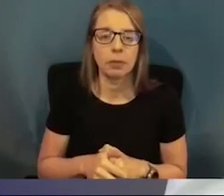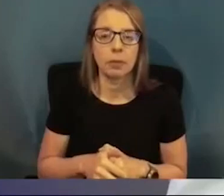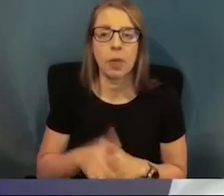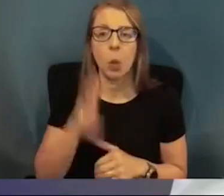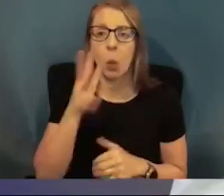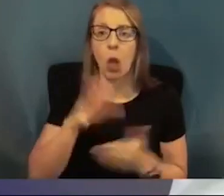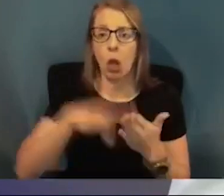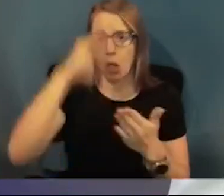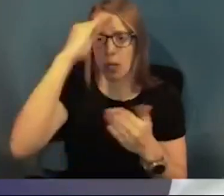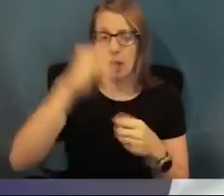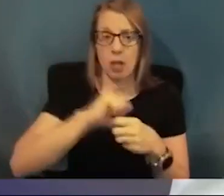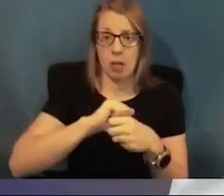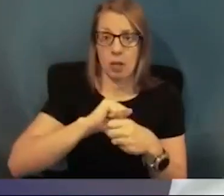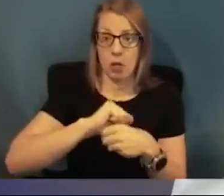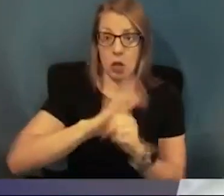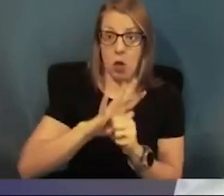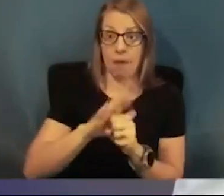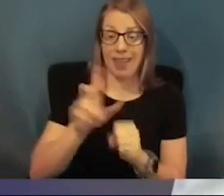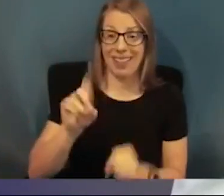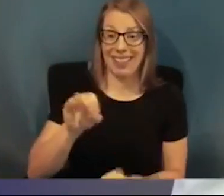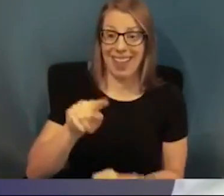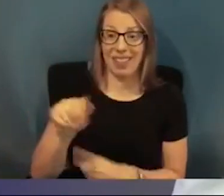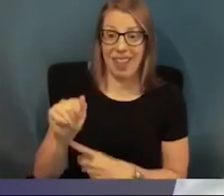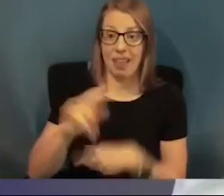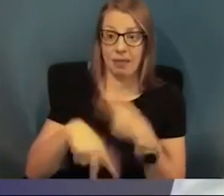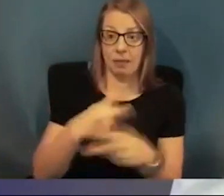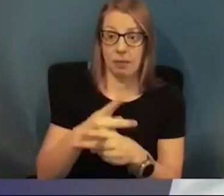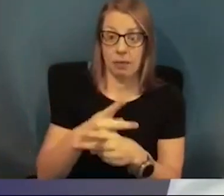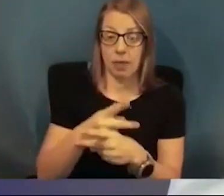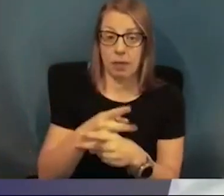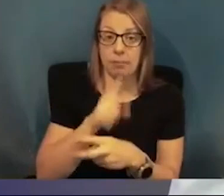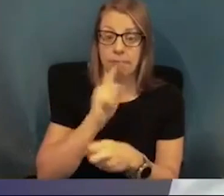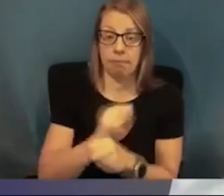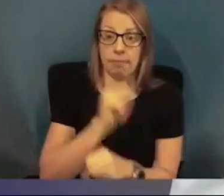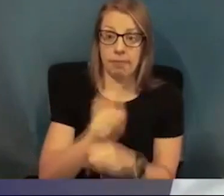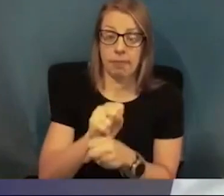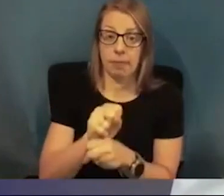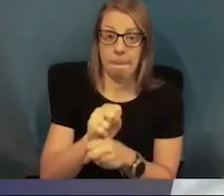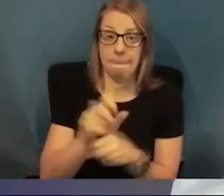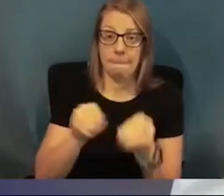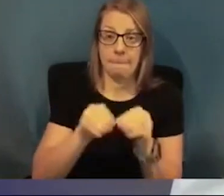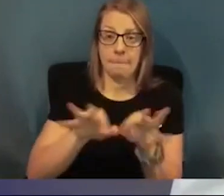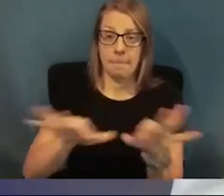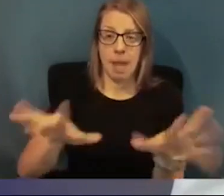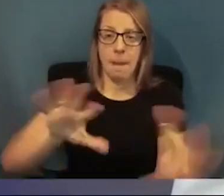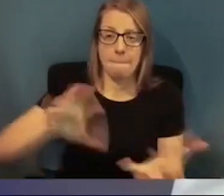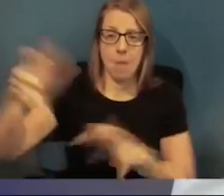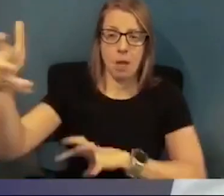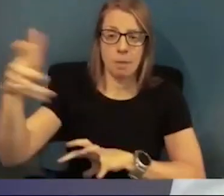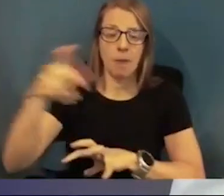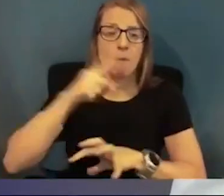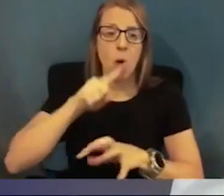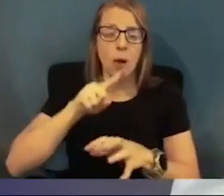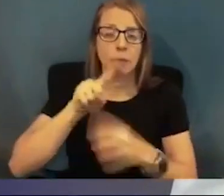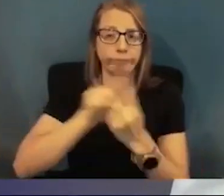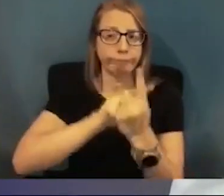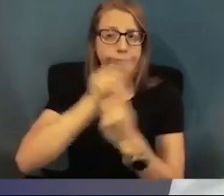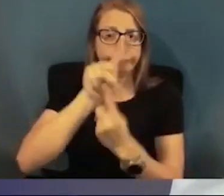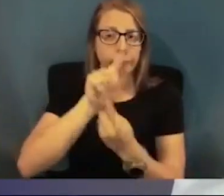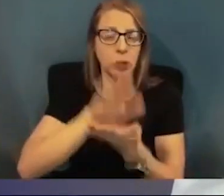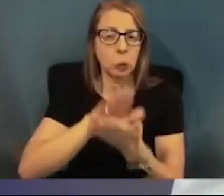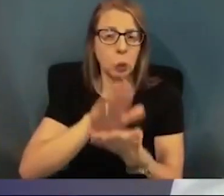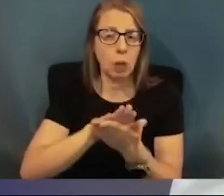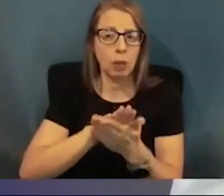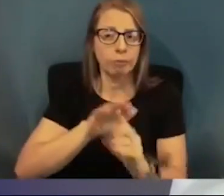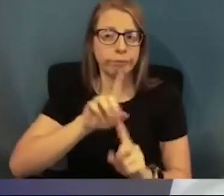Delta variant, going to really wreak havoc with in-person school attendance, or are we